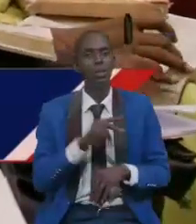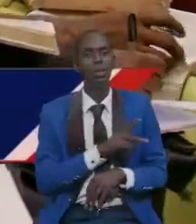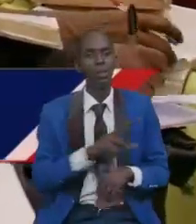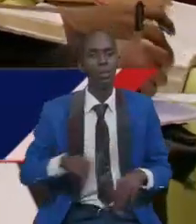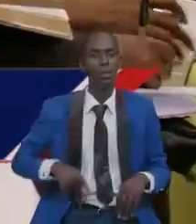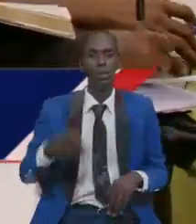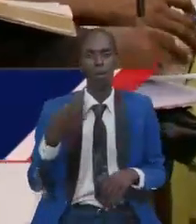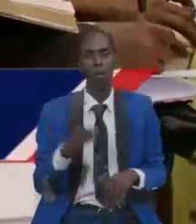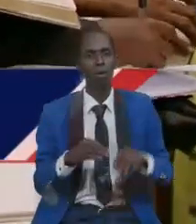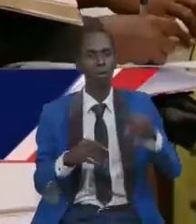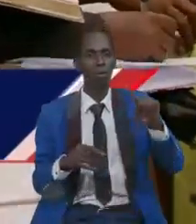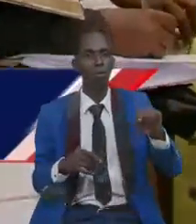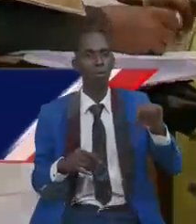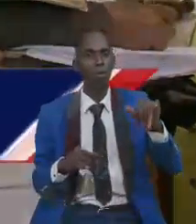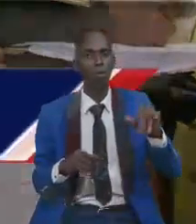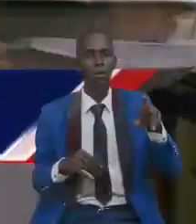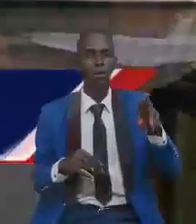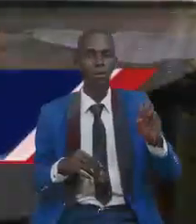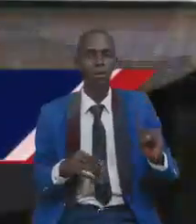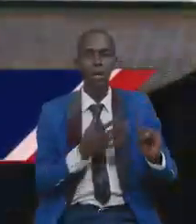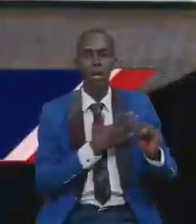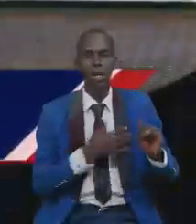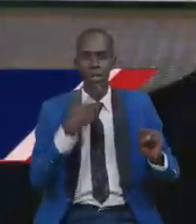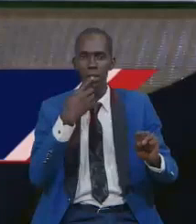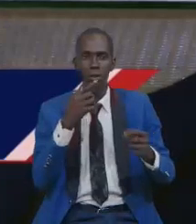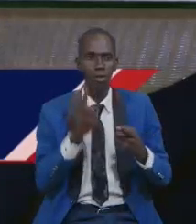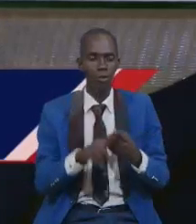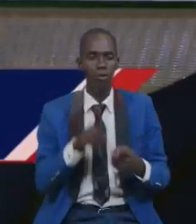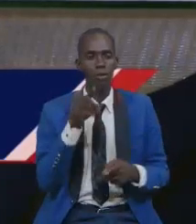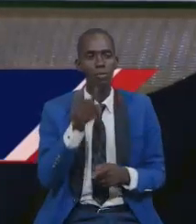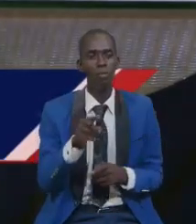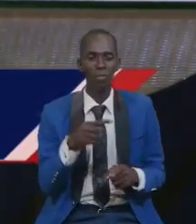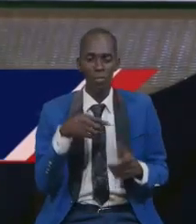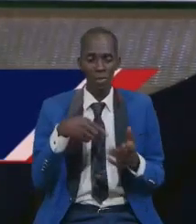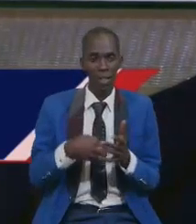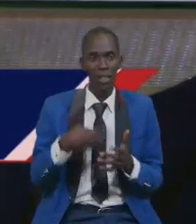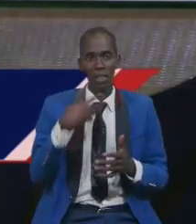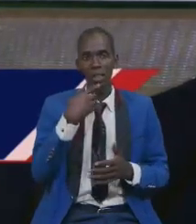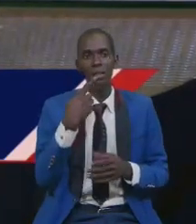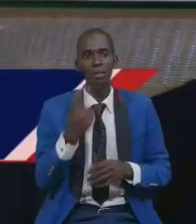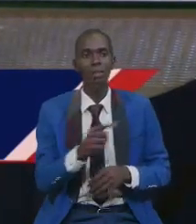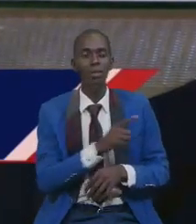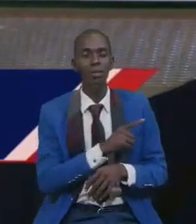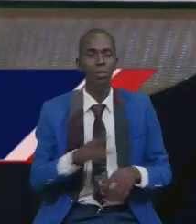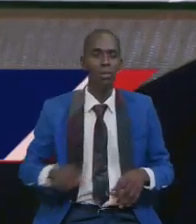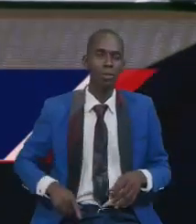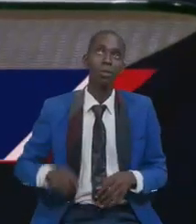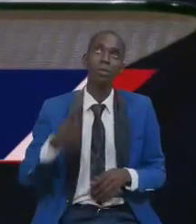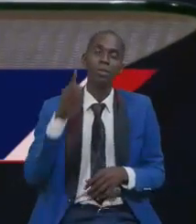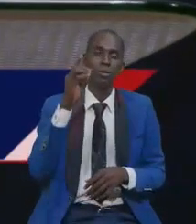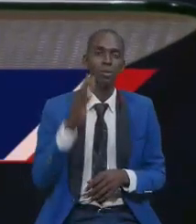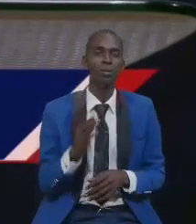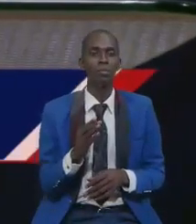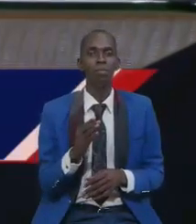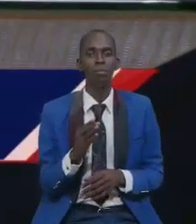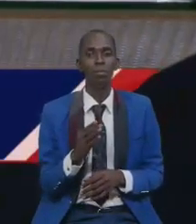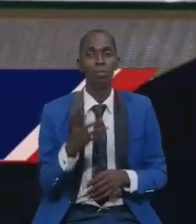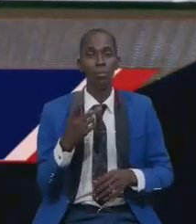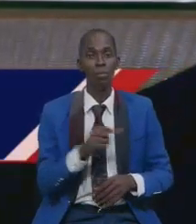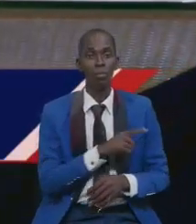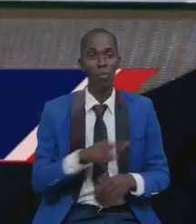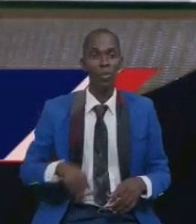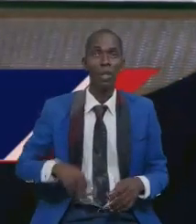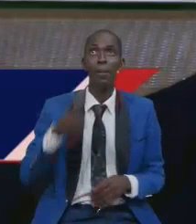of Tyre, and say unto him, thus says the Lord, the Lord